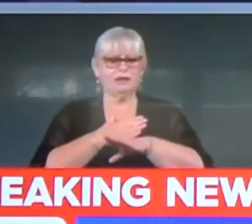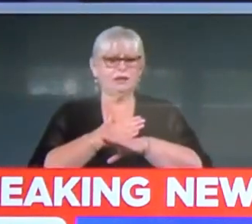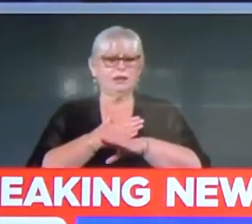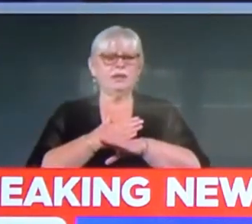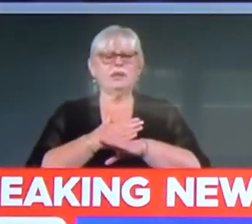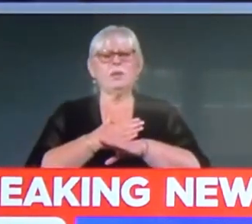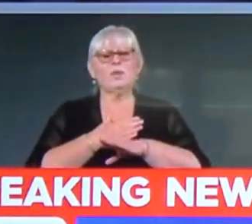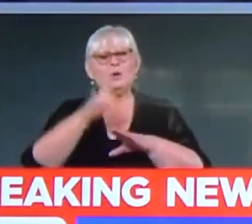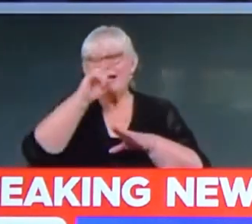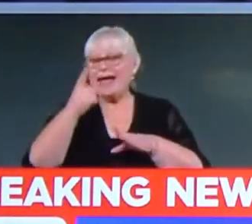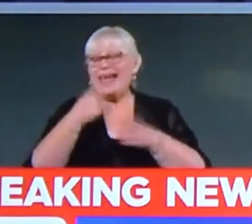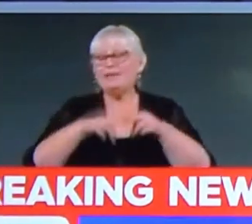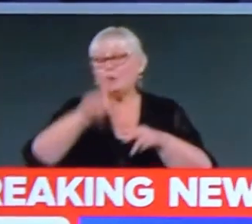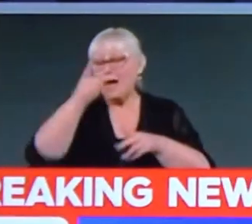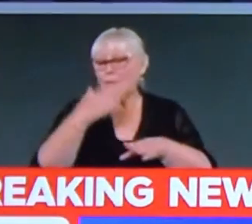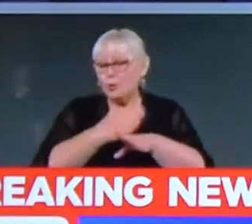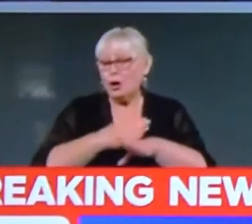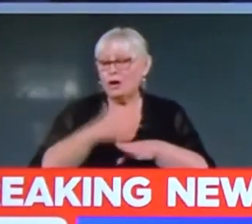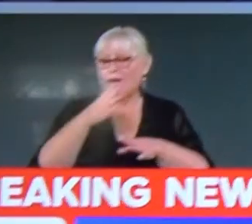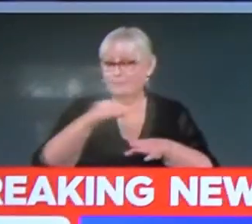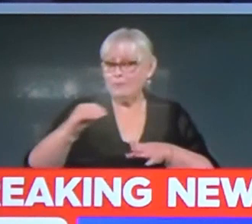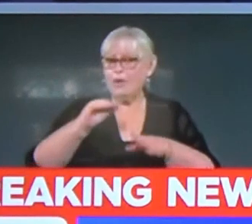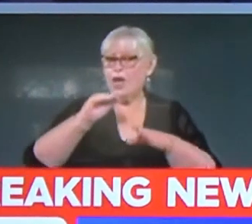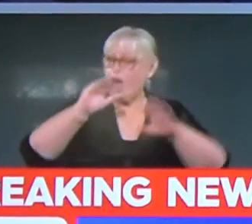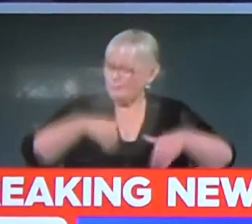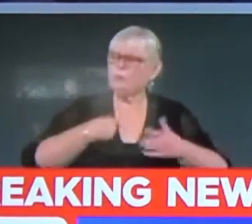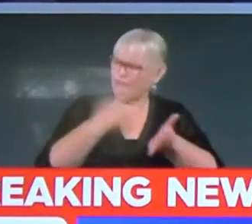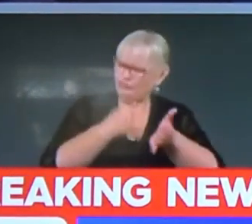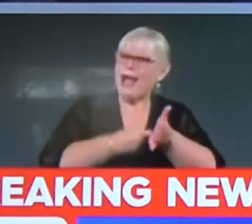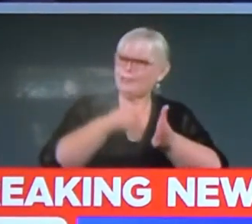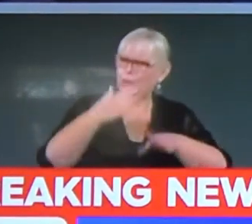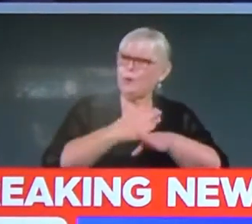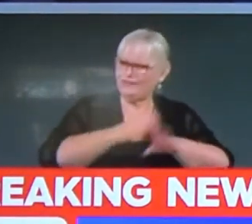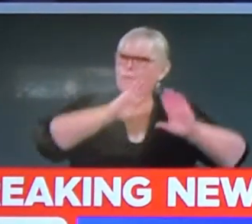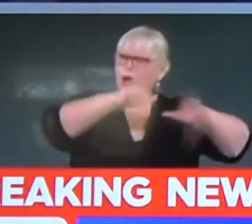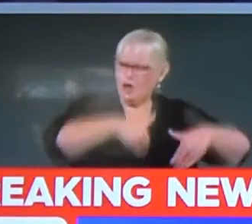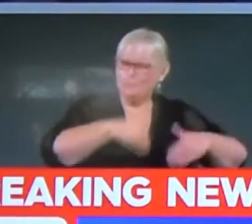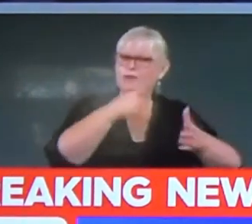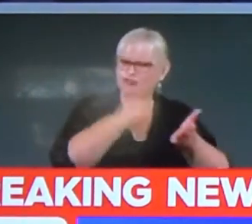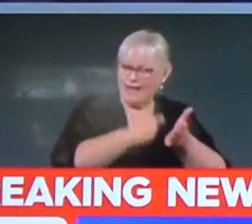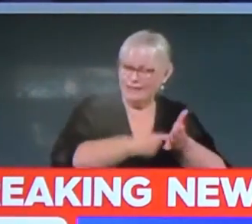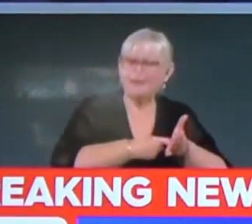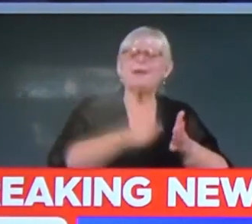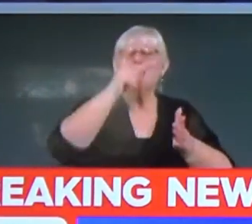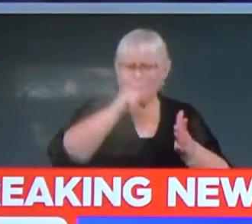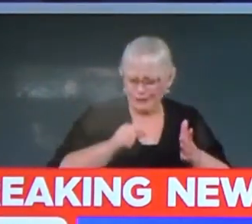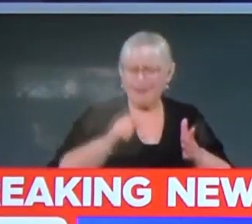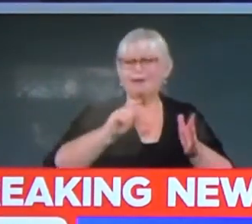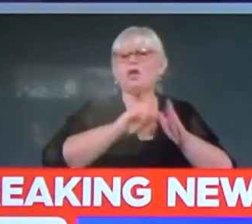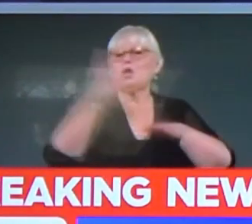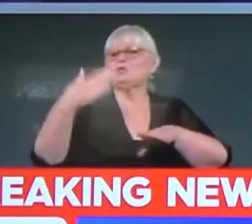where you cannot work from home. So that is encouraged, strongly encouraged to work from home where you can do